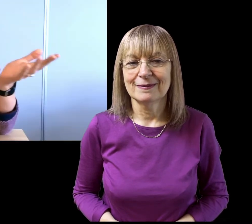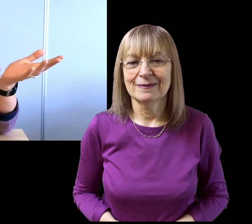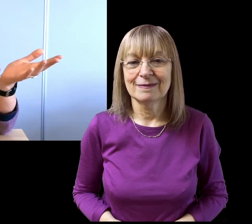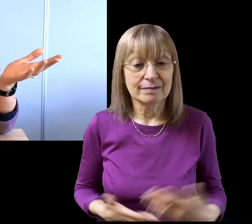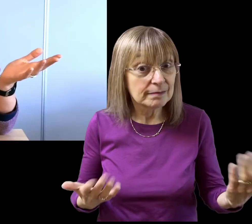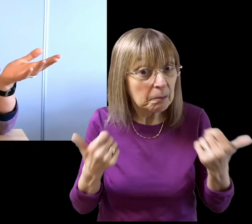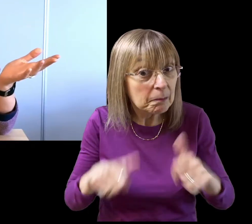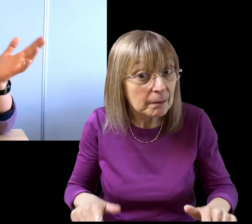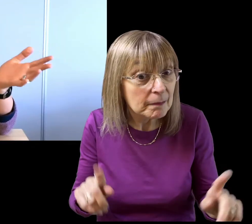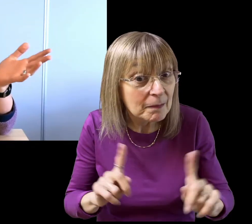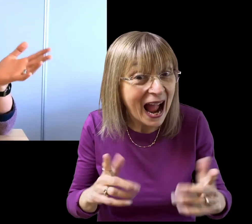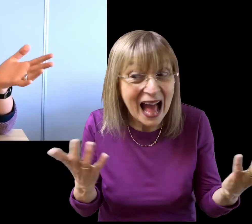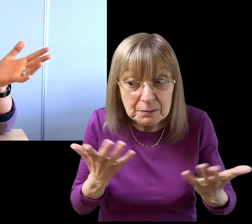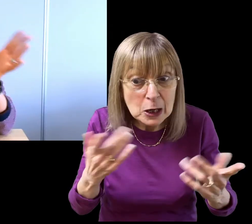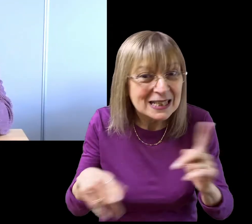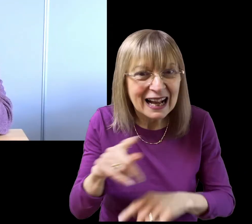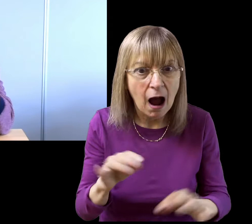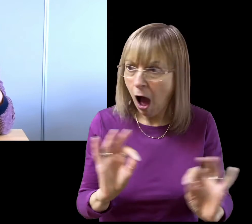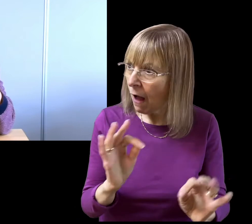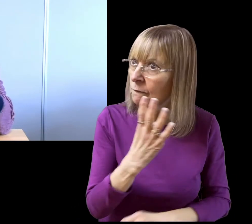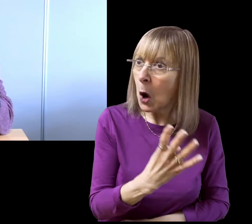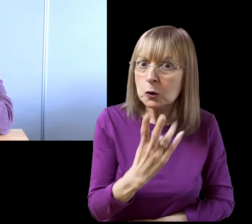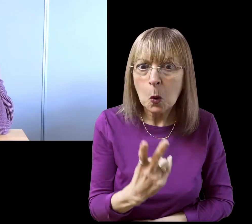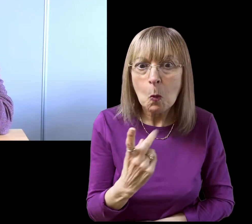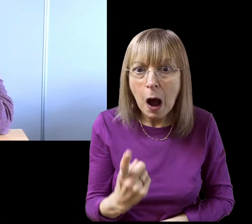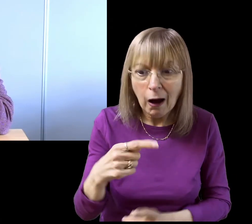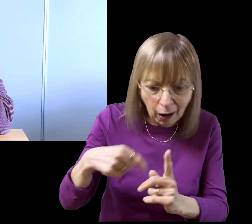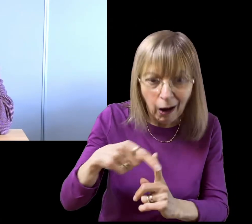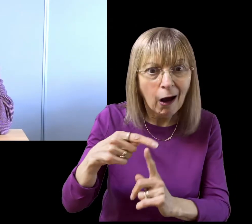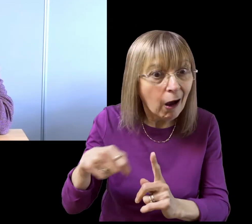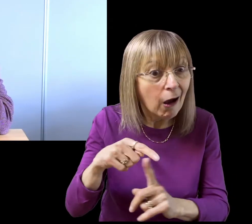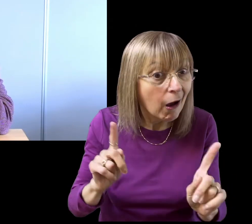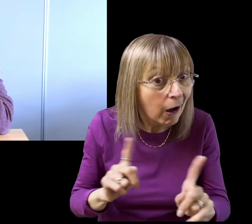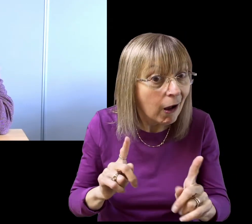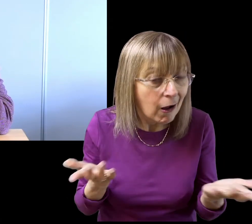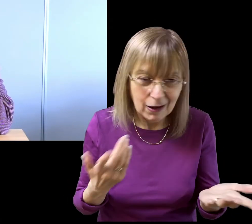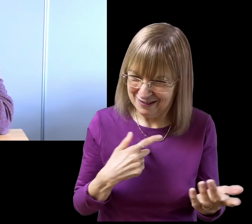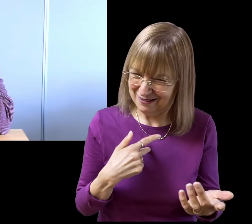What did you get? Did anyone find anything that doesn't get into the 4, 2, 1 loop?